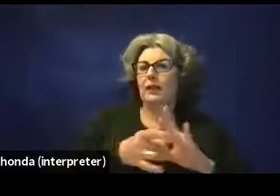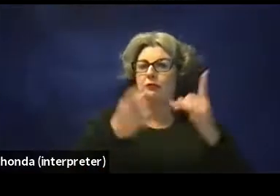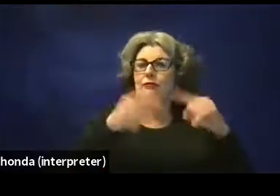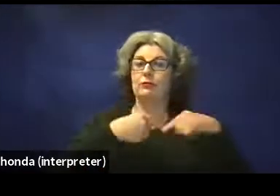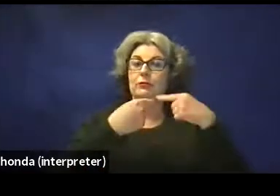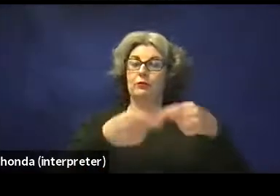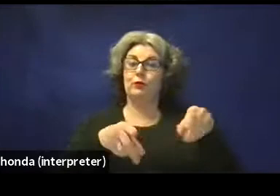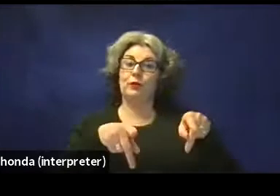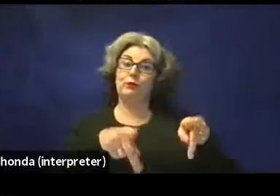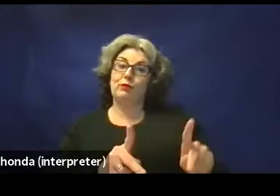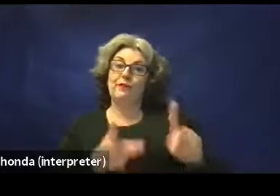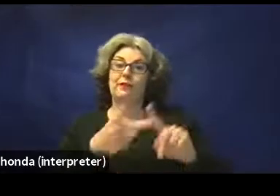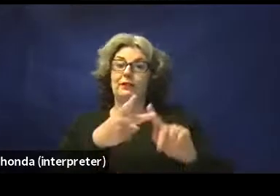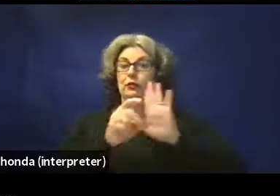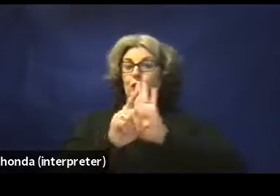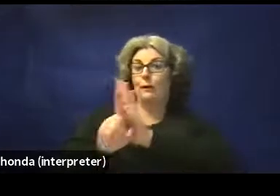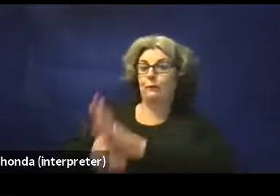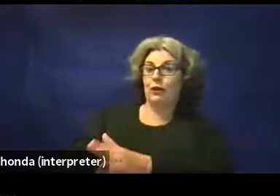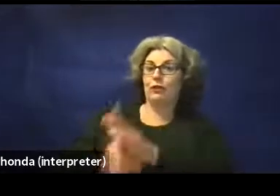with privilege, oppression,